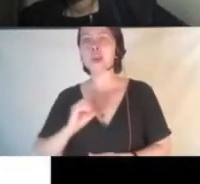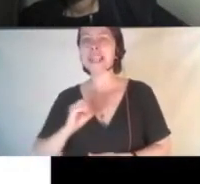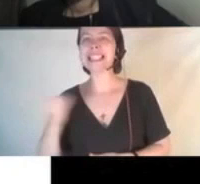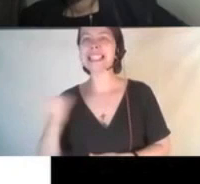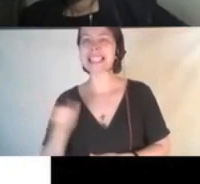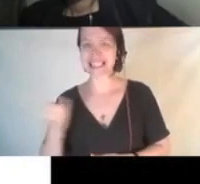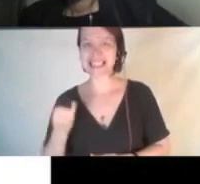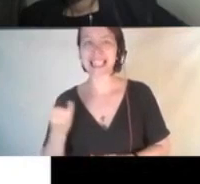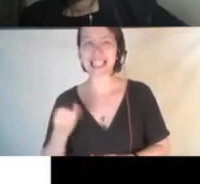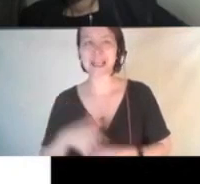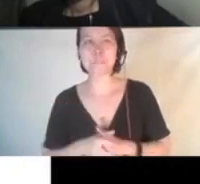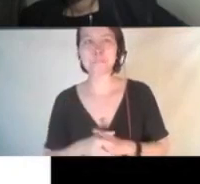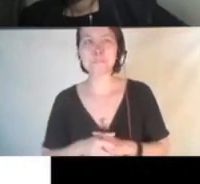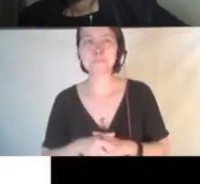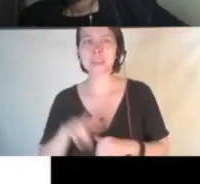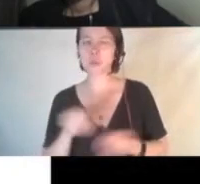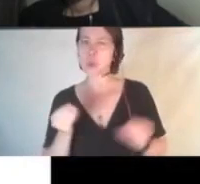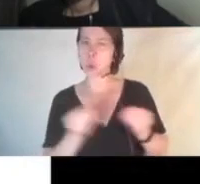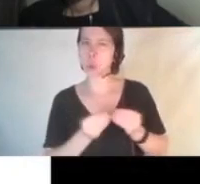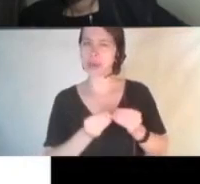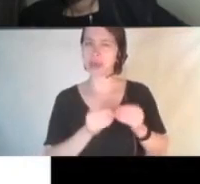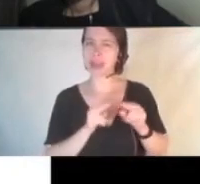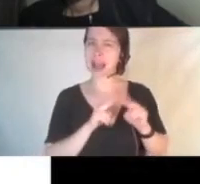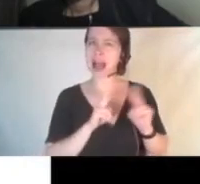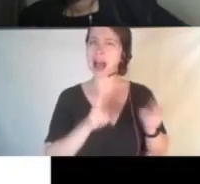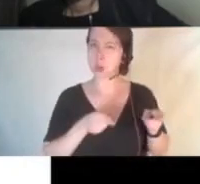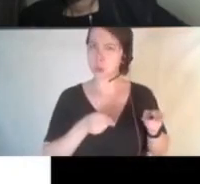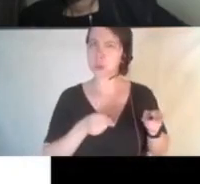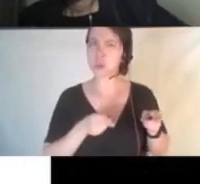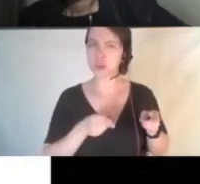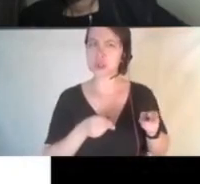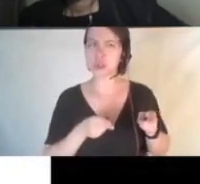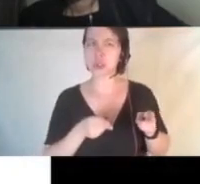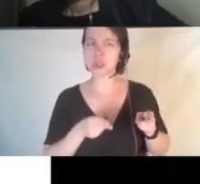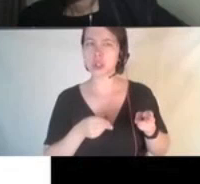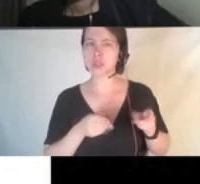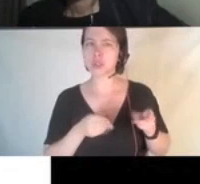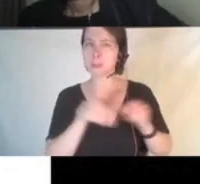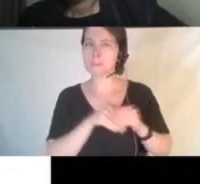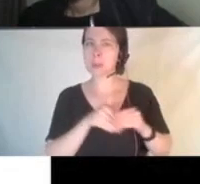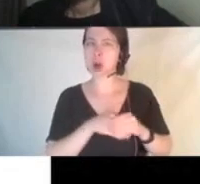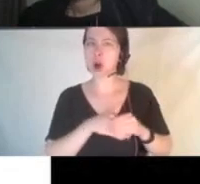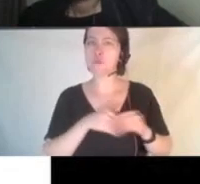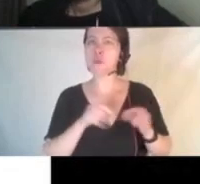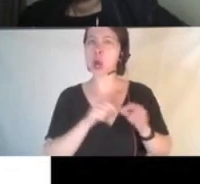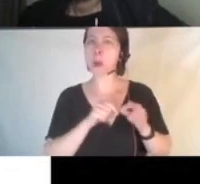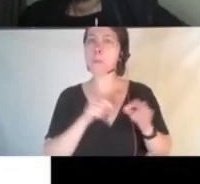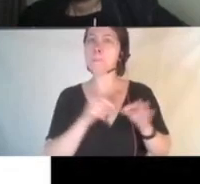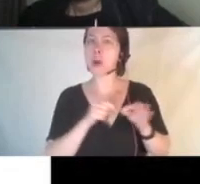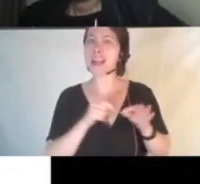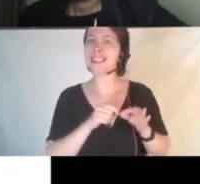co-commission with House. That was part of the Brighton Festival that they had, and it was